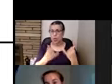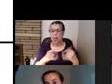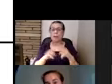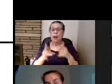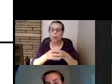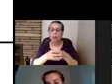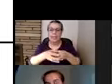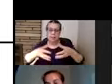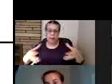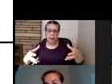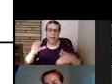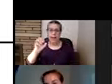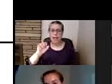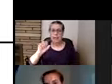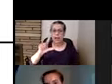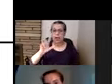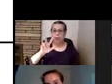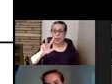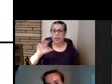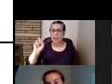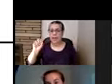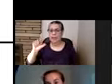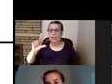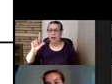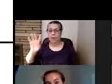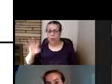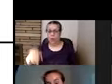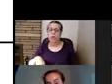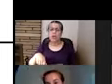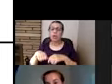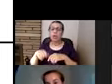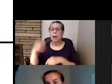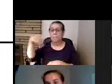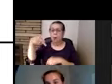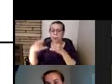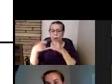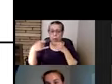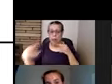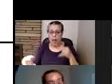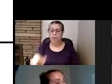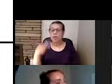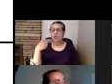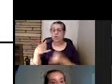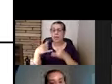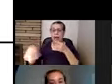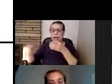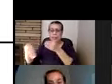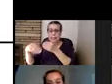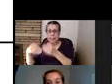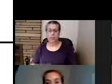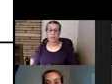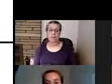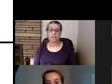to include the SL3, SL4, SL5, commuter rail zone 1A stations, and Green Line extension.